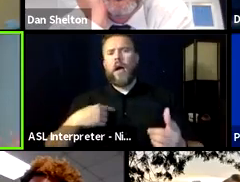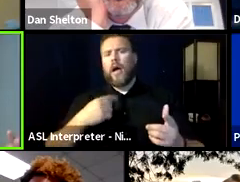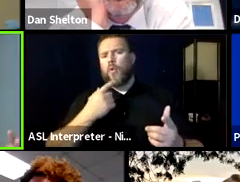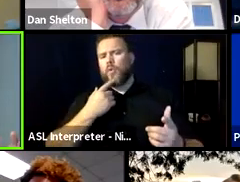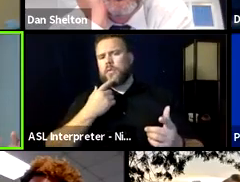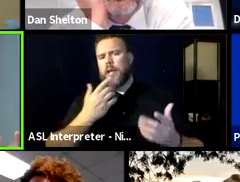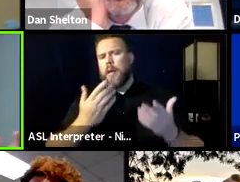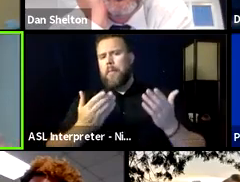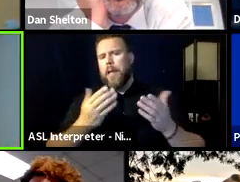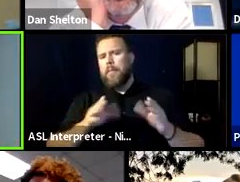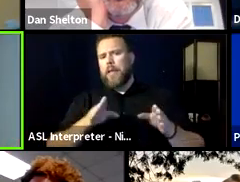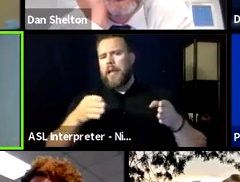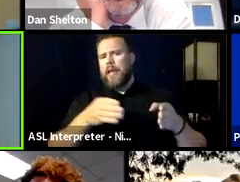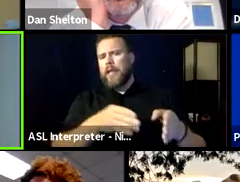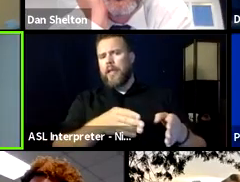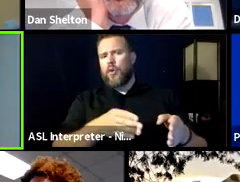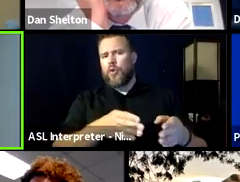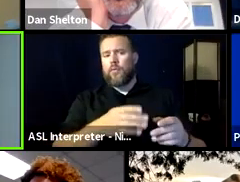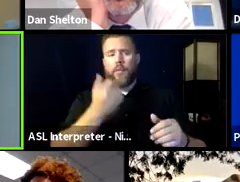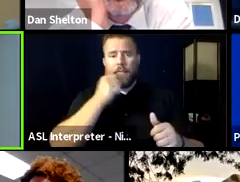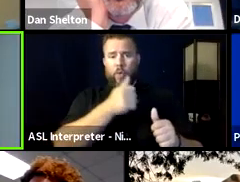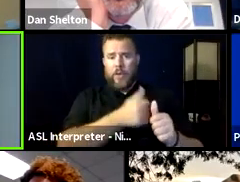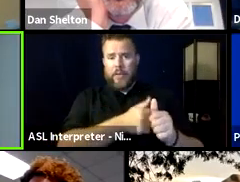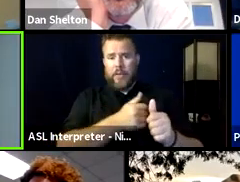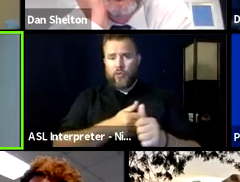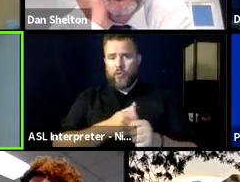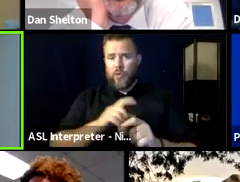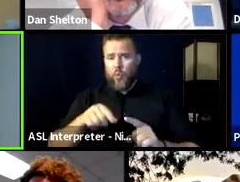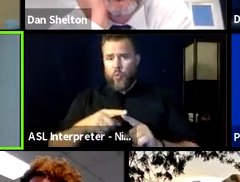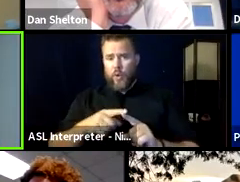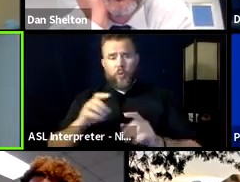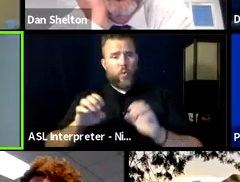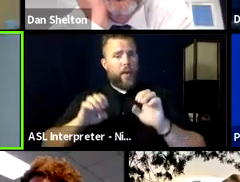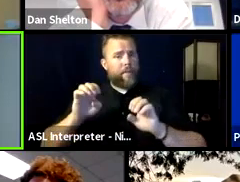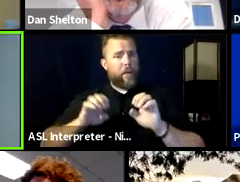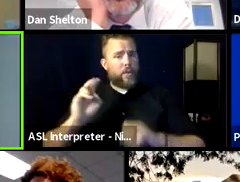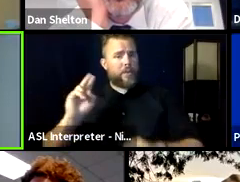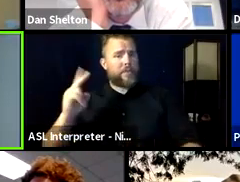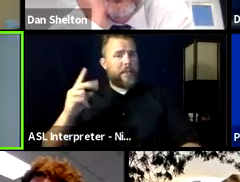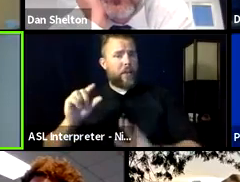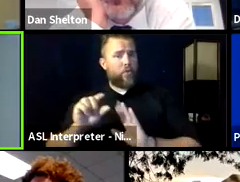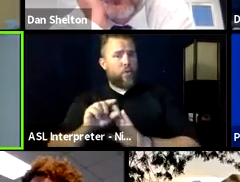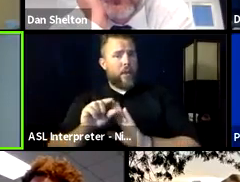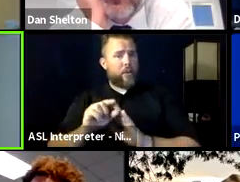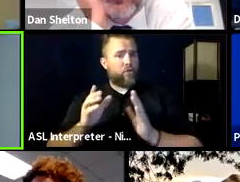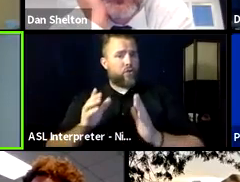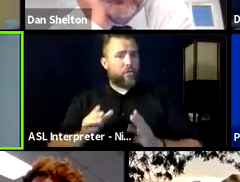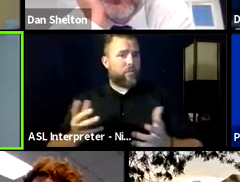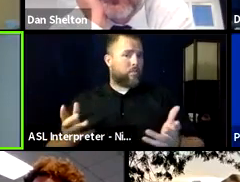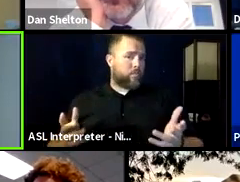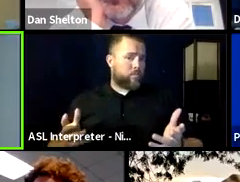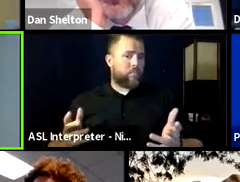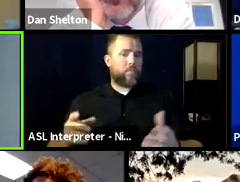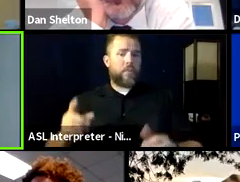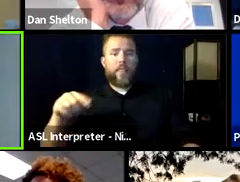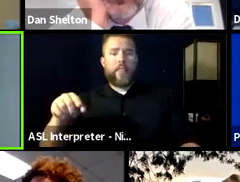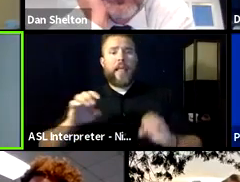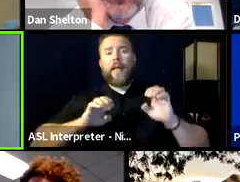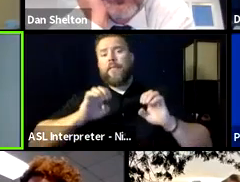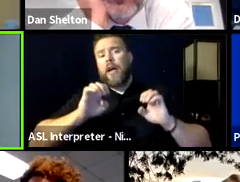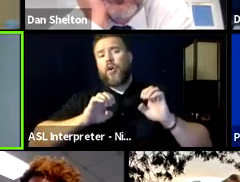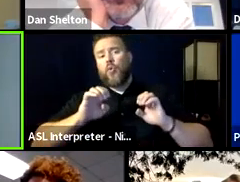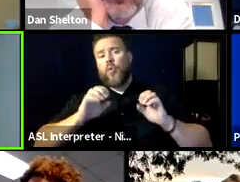it may be that if you are evaluating the second grade, maybe the second graders can